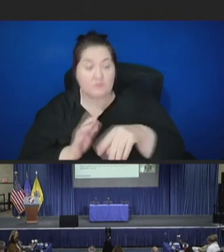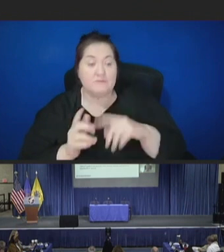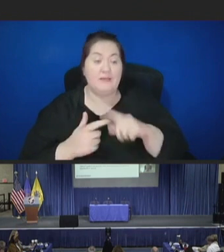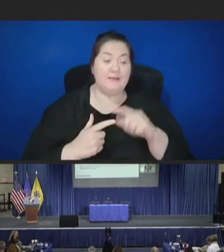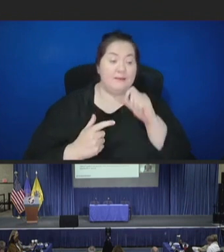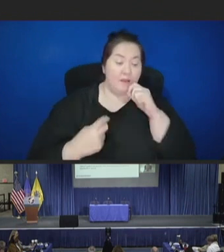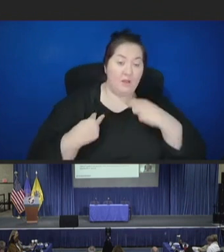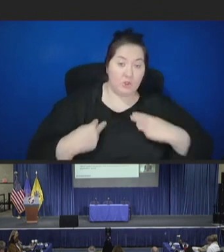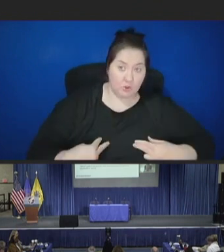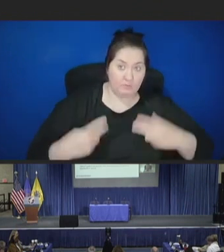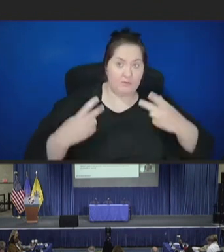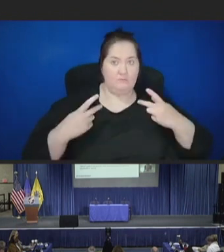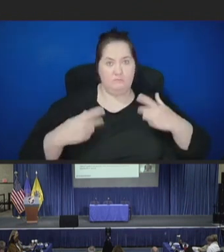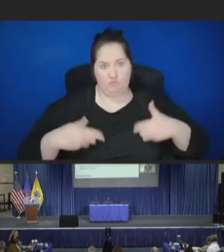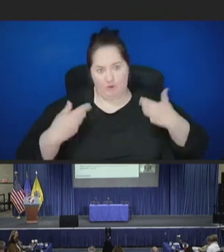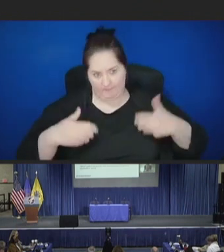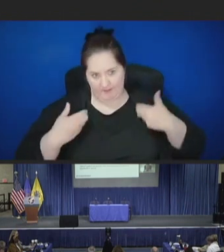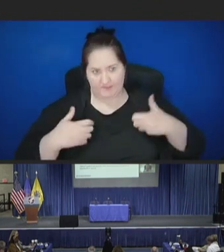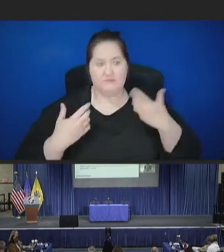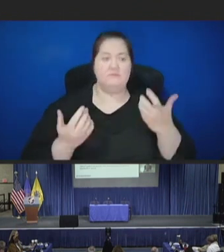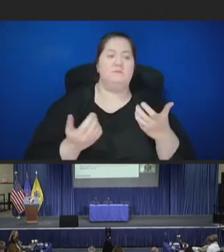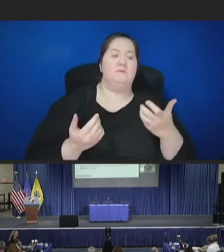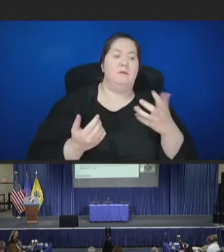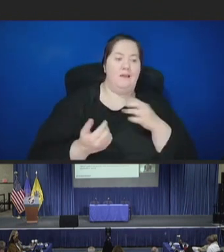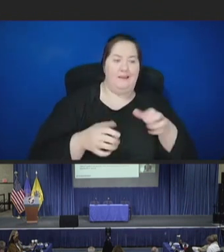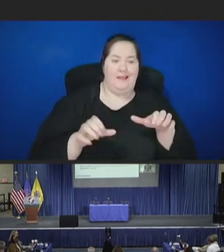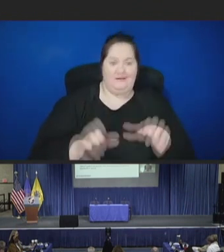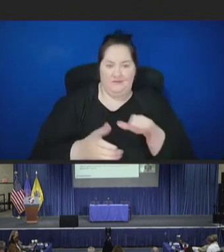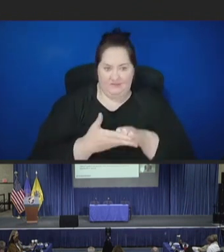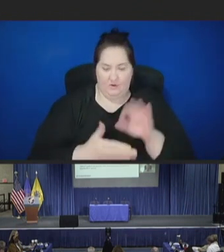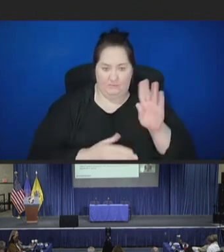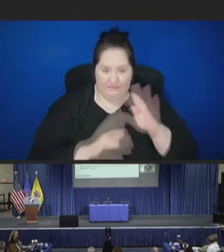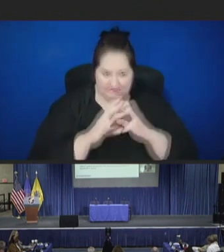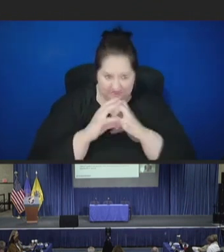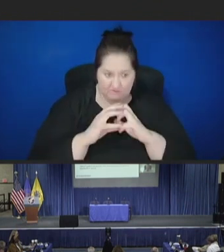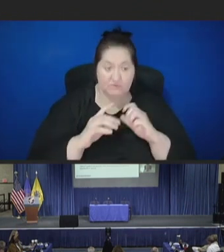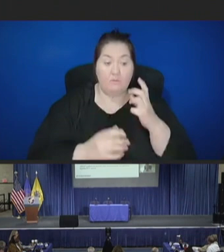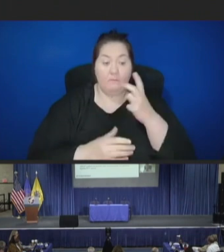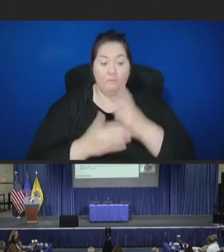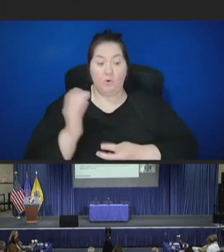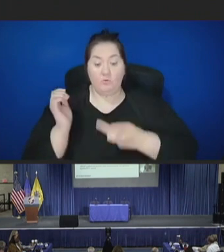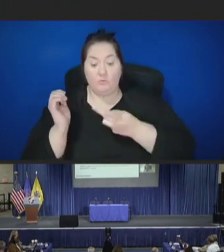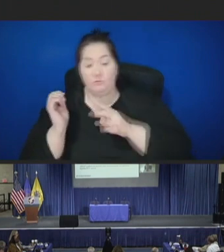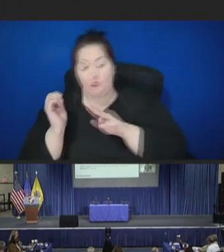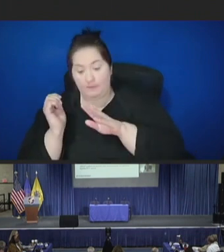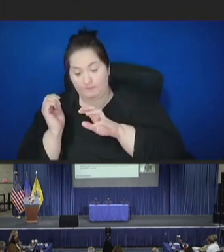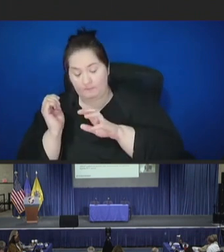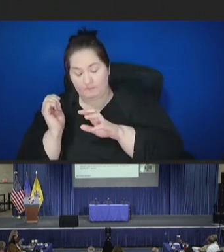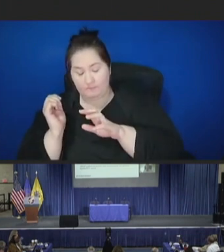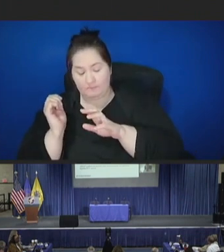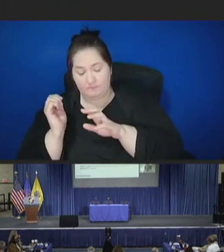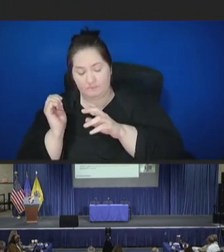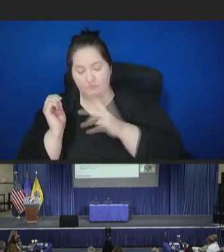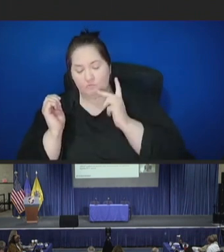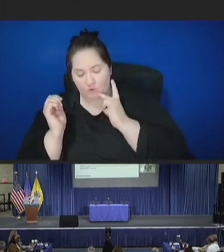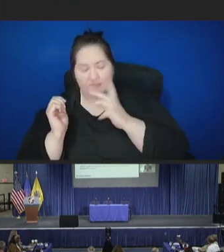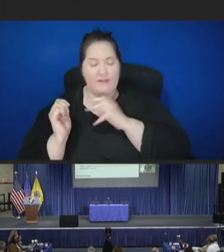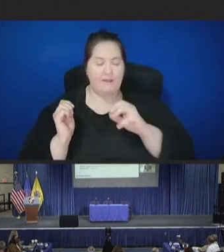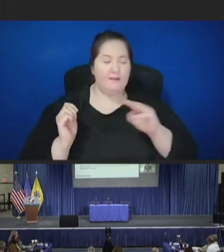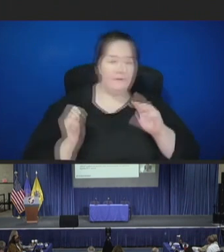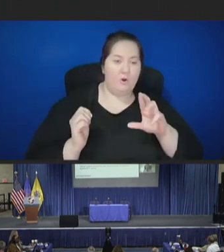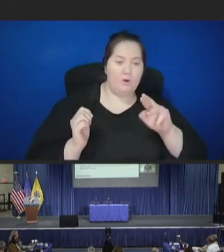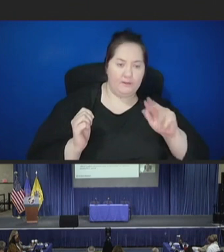primates and activate these B cells. And this works as both protein and mRNA. And we also now